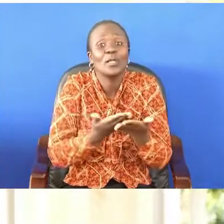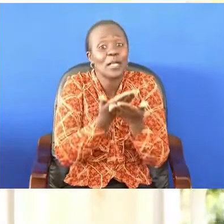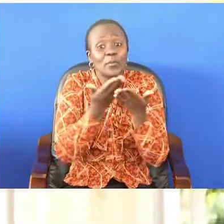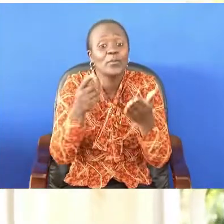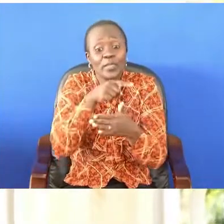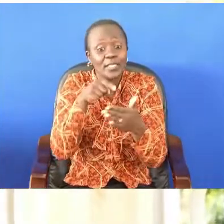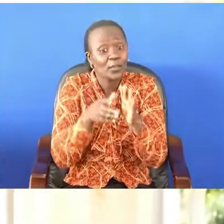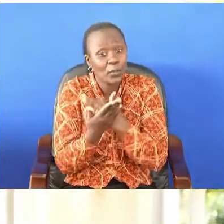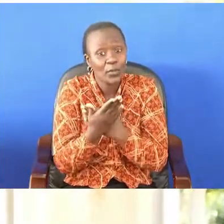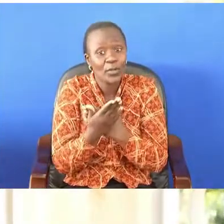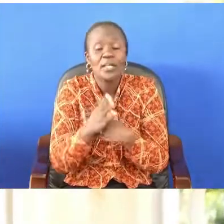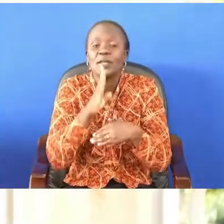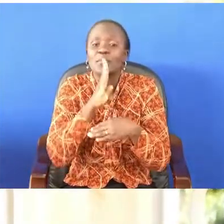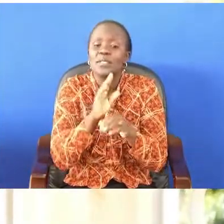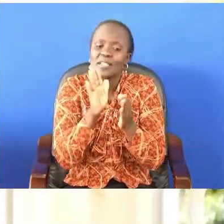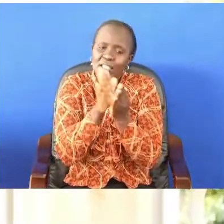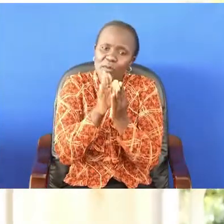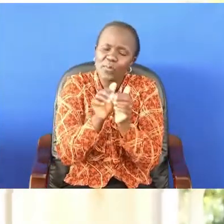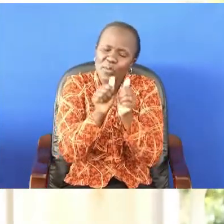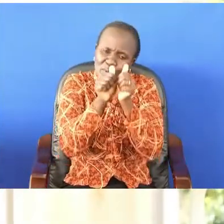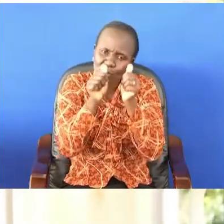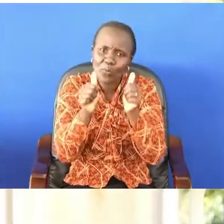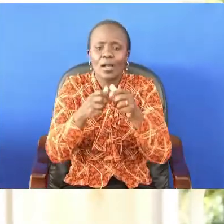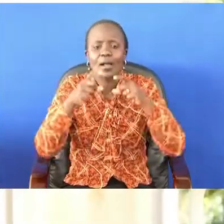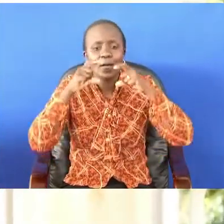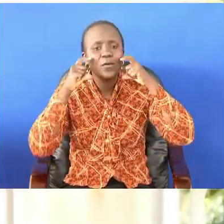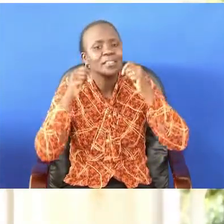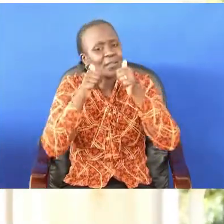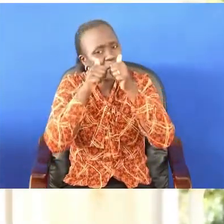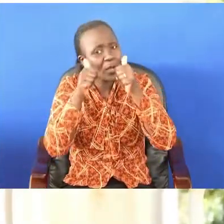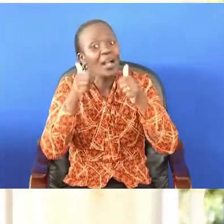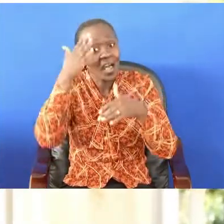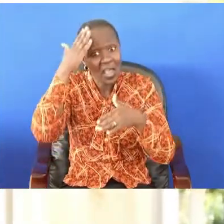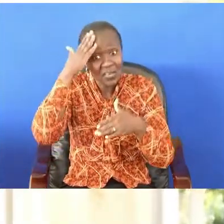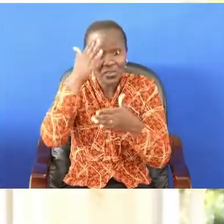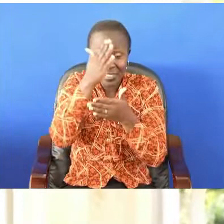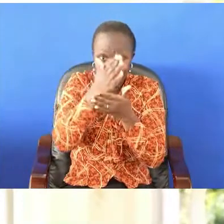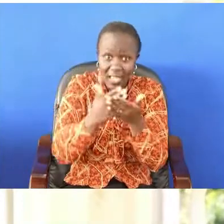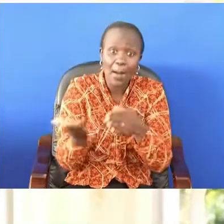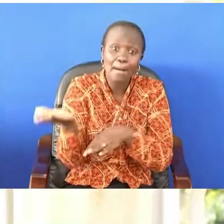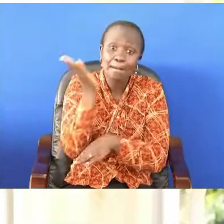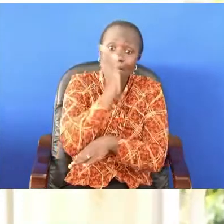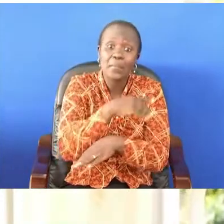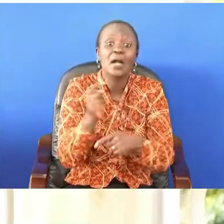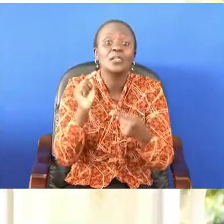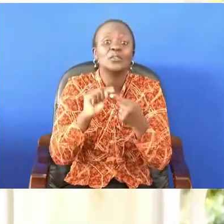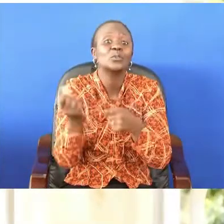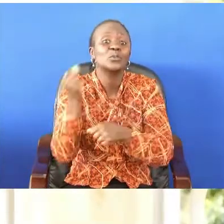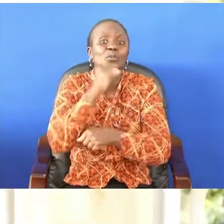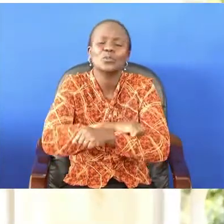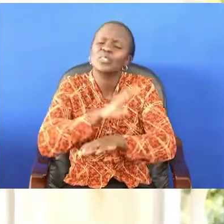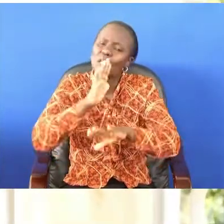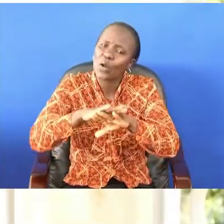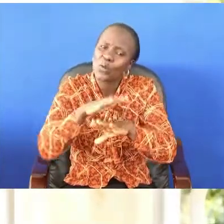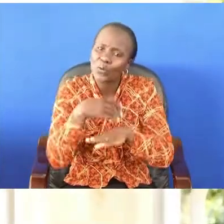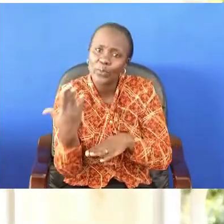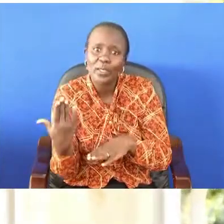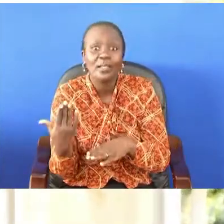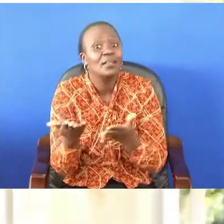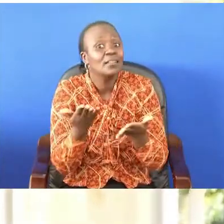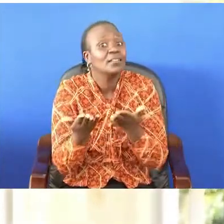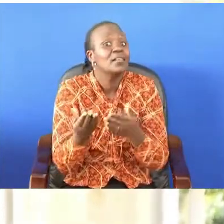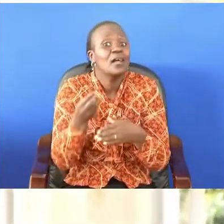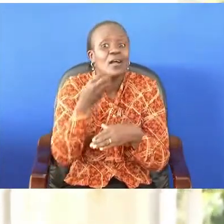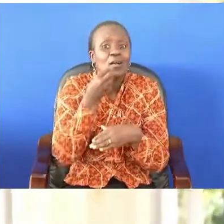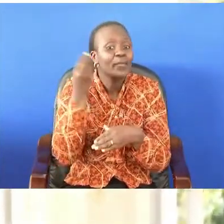morning. I hope you have been keeping safe and wearing your masks. I know some of us have gone back to school, which is a good thing. While you are